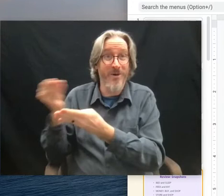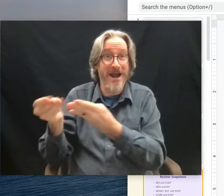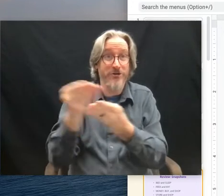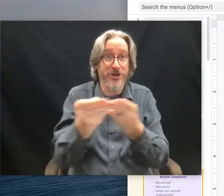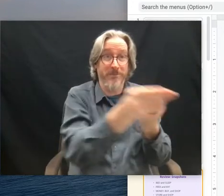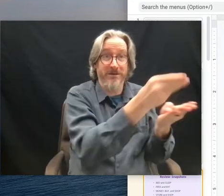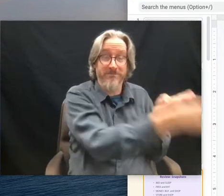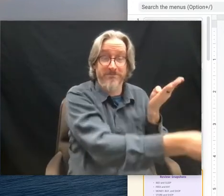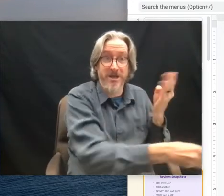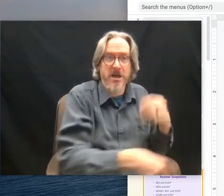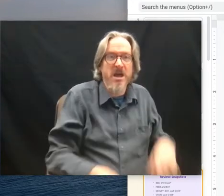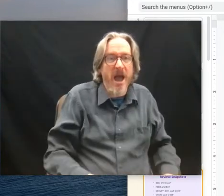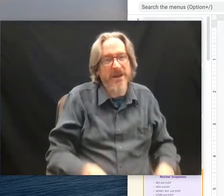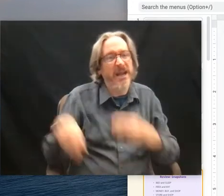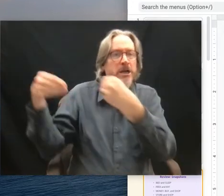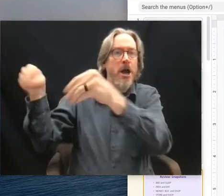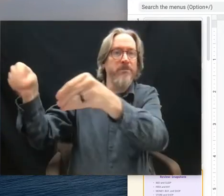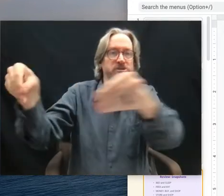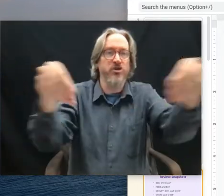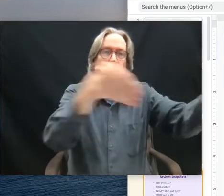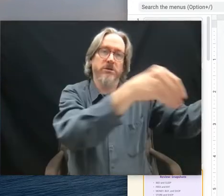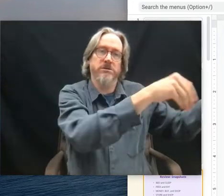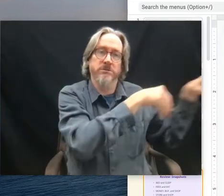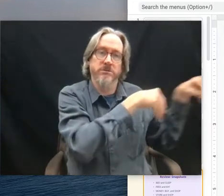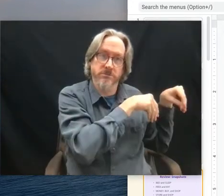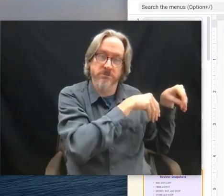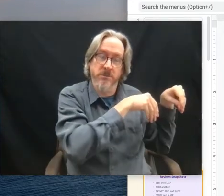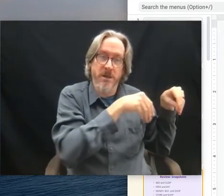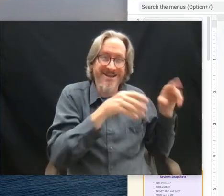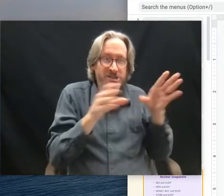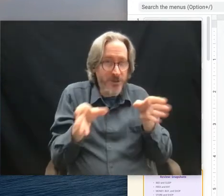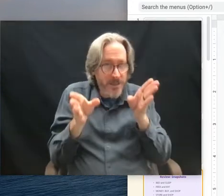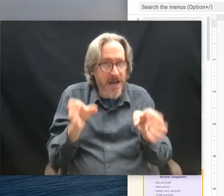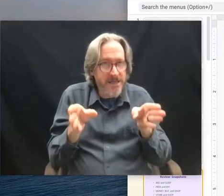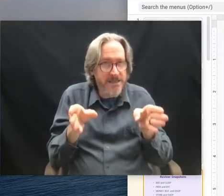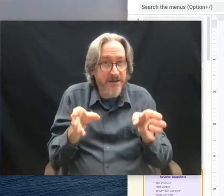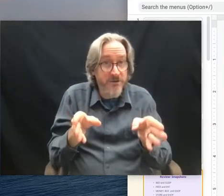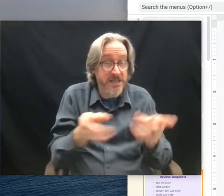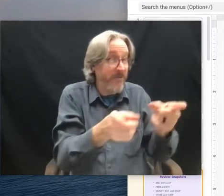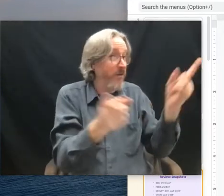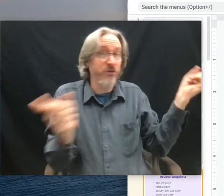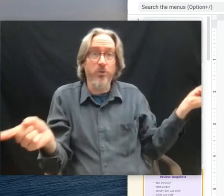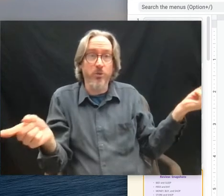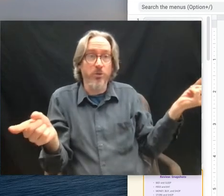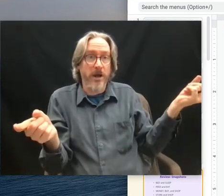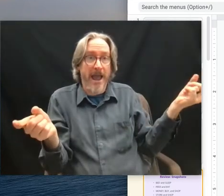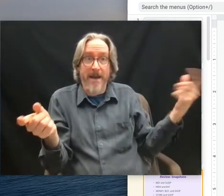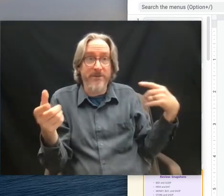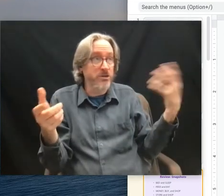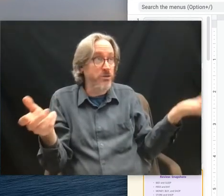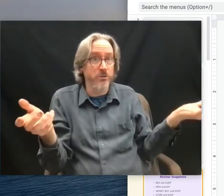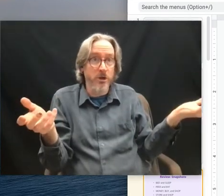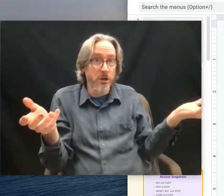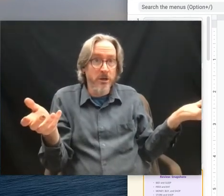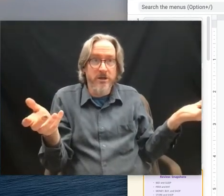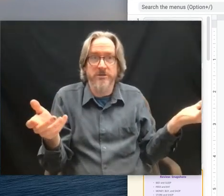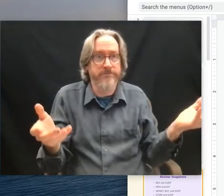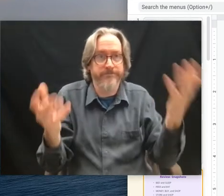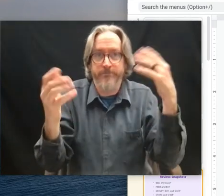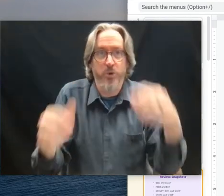sign when out shopping. I'm going to hit a couple stores. So you can kind of see the difference. If you happen